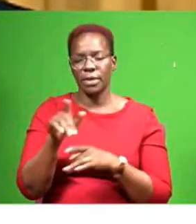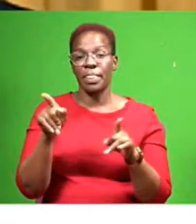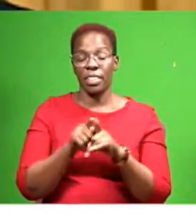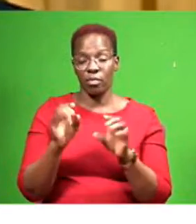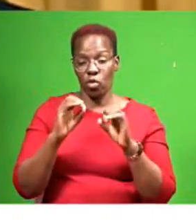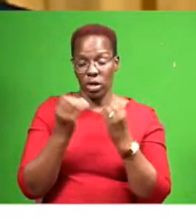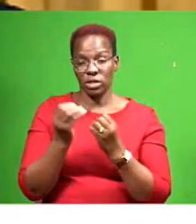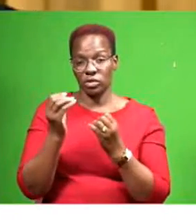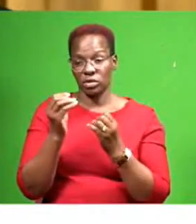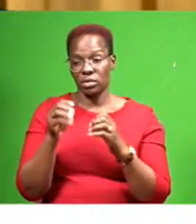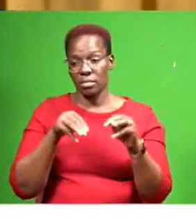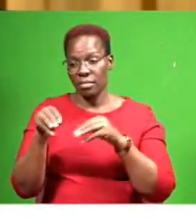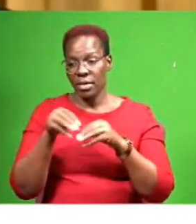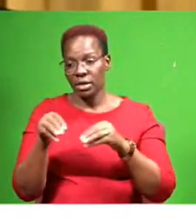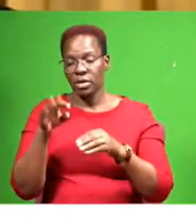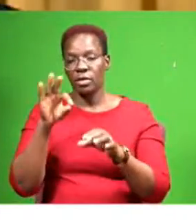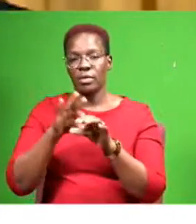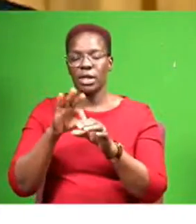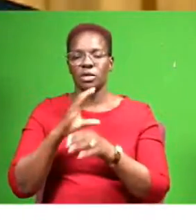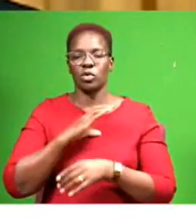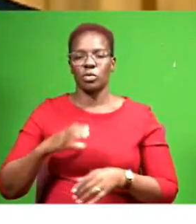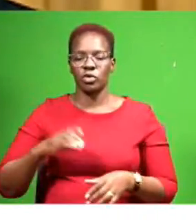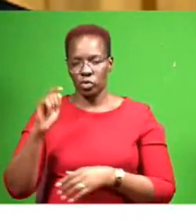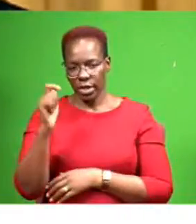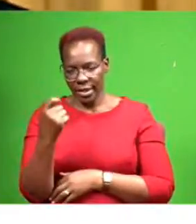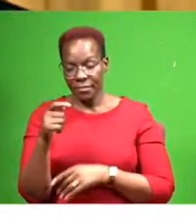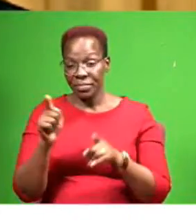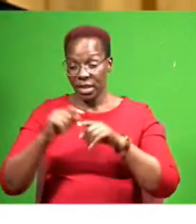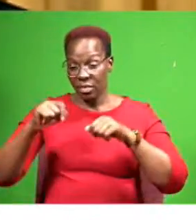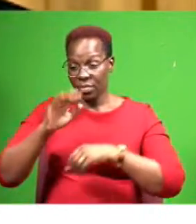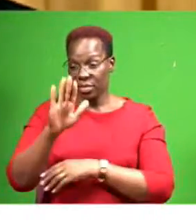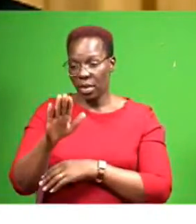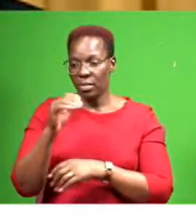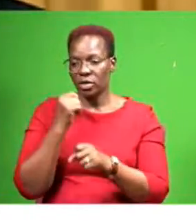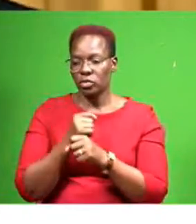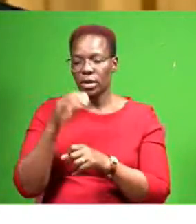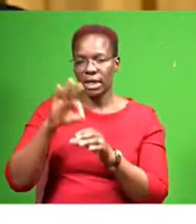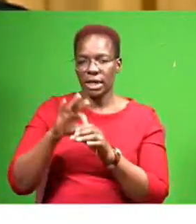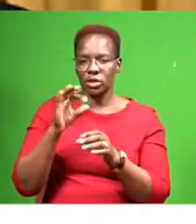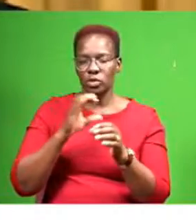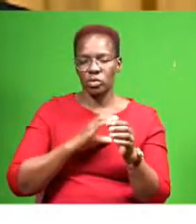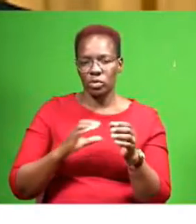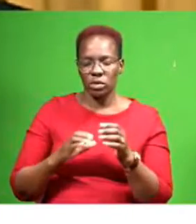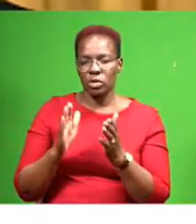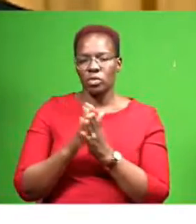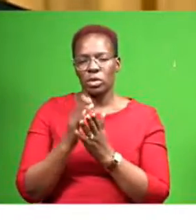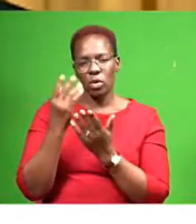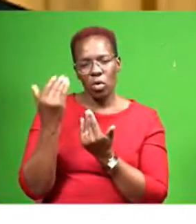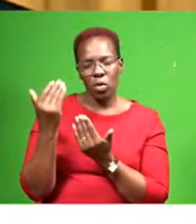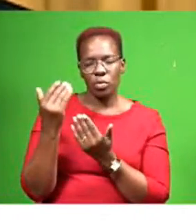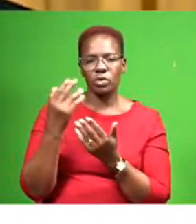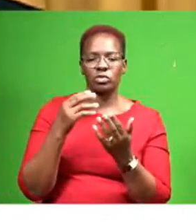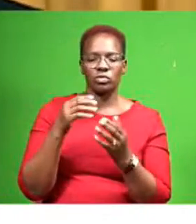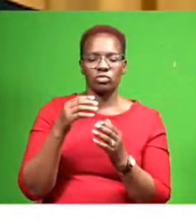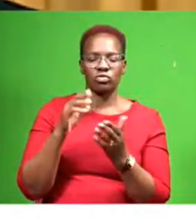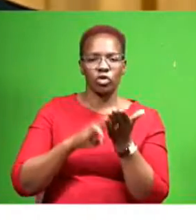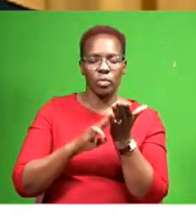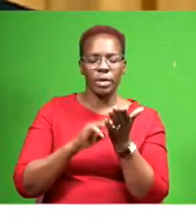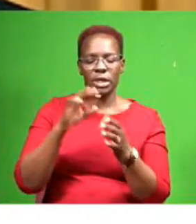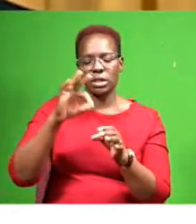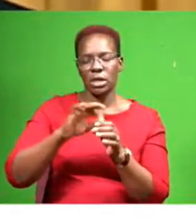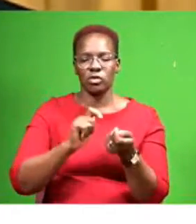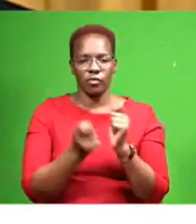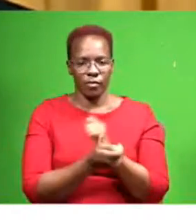and management structure of the Election Commission of Kenya, and its capacity to conduct electoral operations with a view to recommending electoral reforms. The